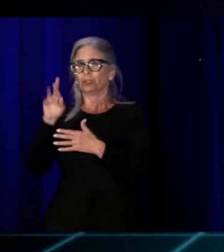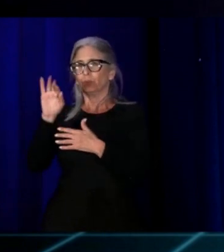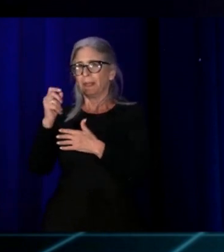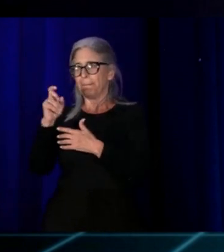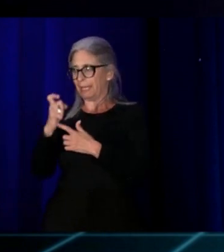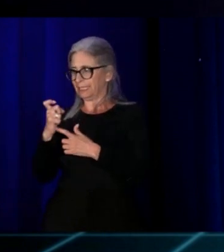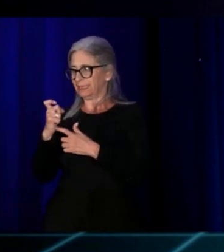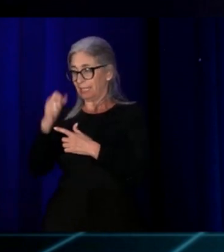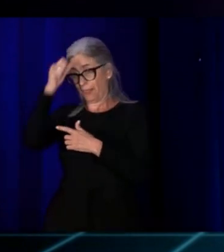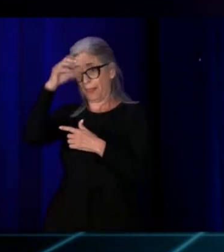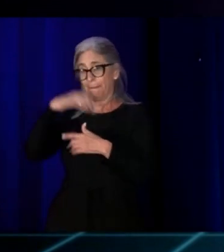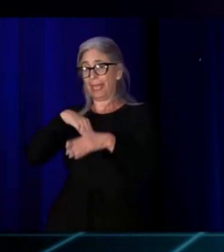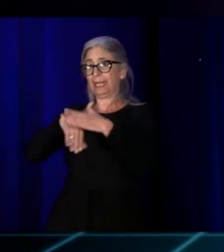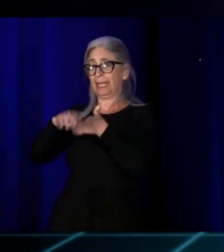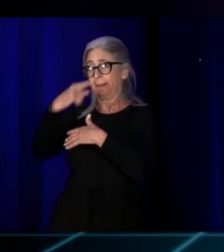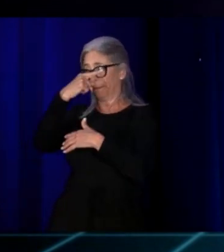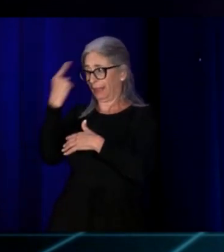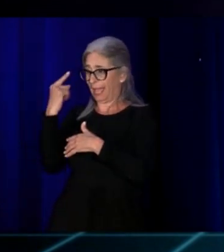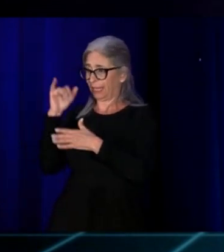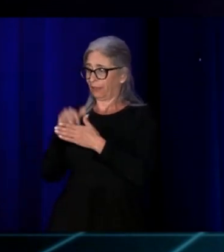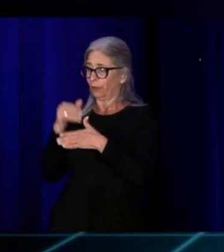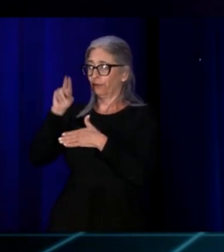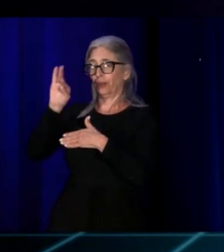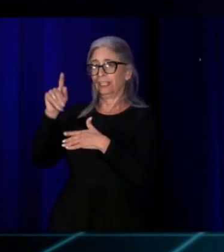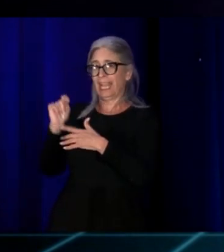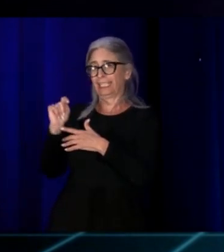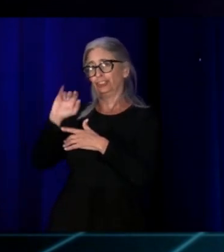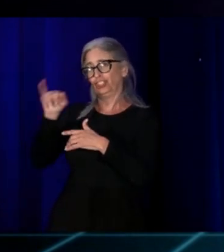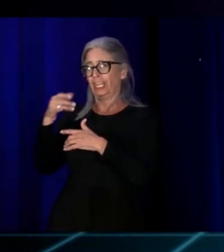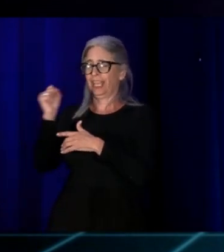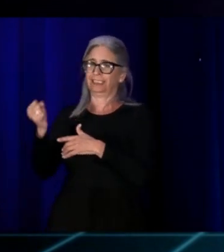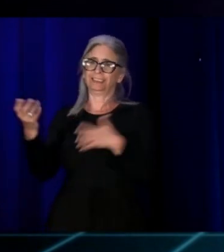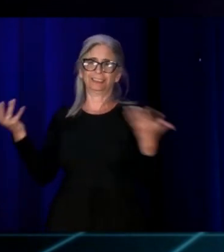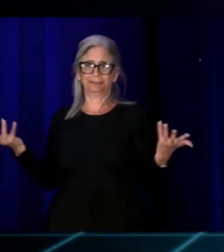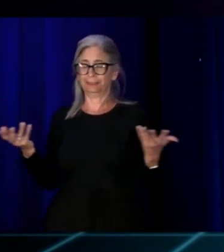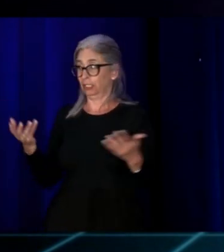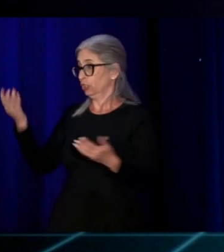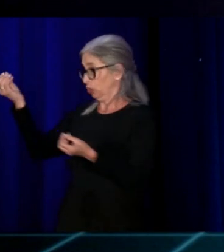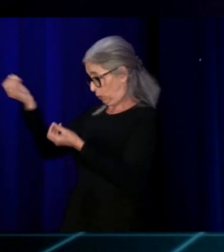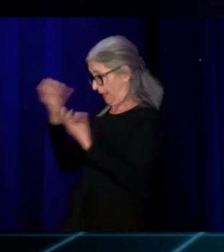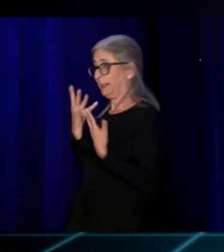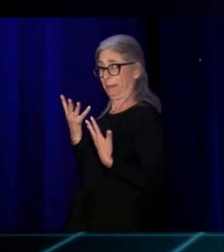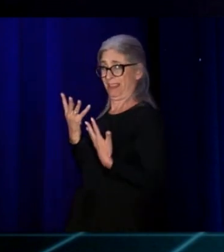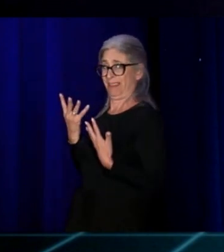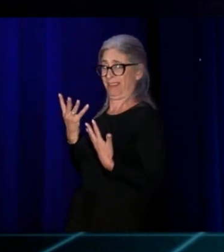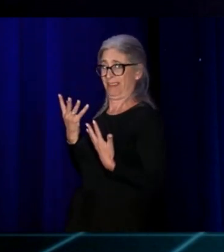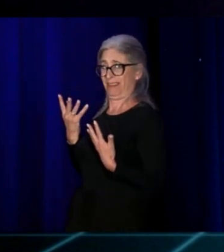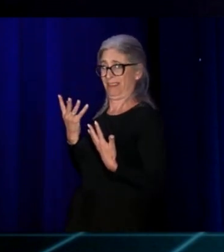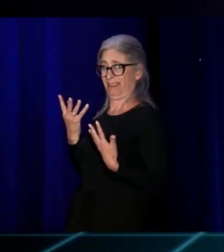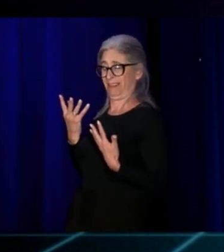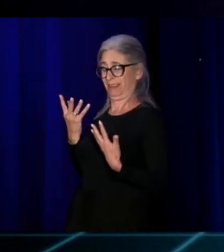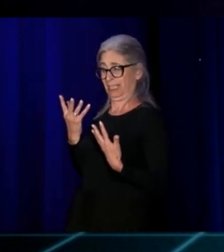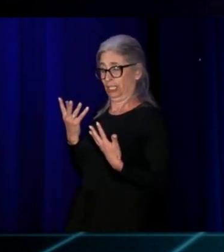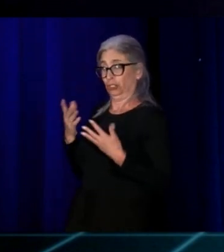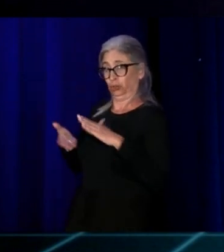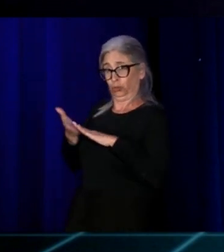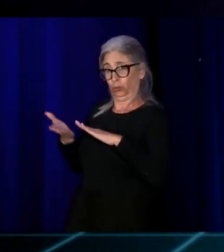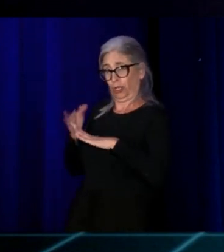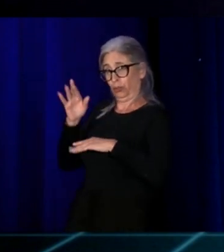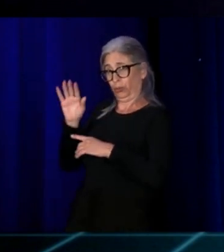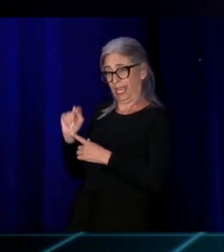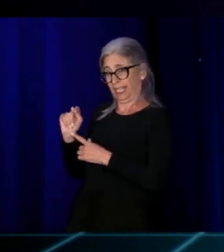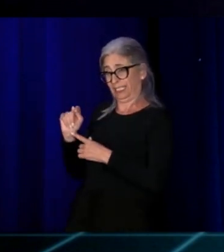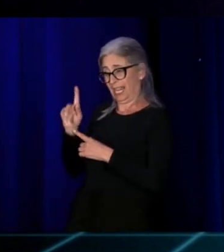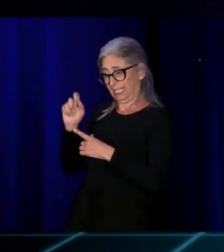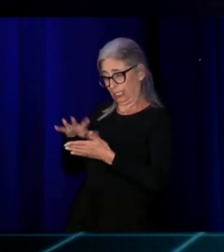black, they're the ones who made Next. So. You're telling me in order to learn React, I need to learn